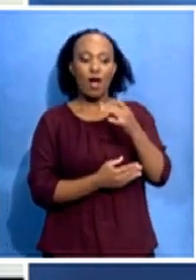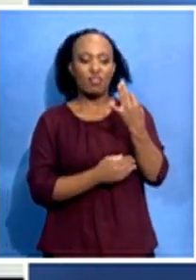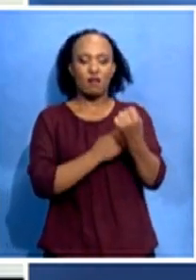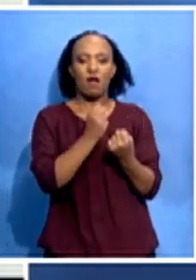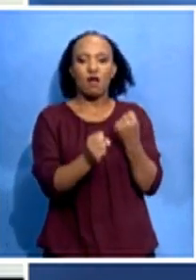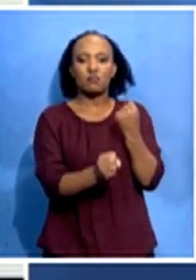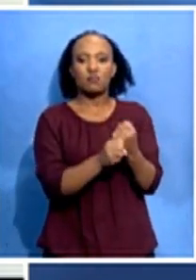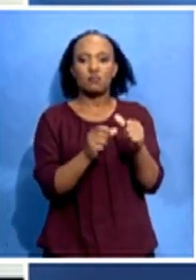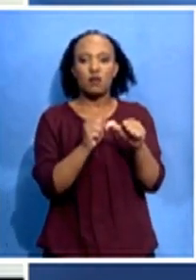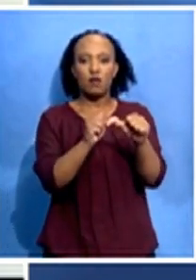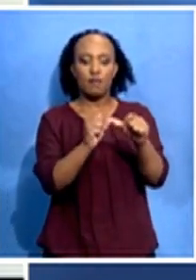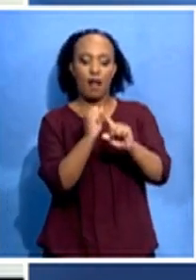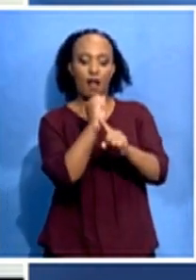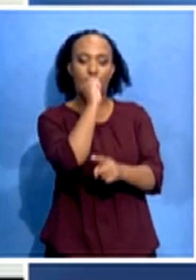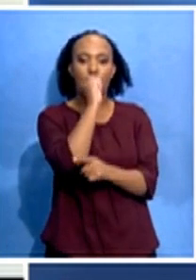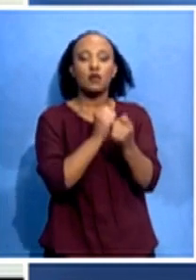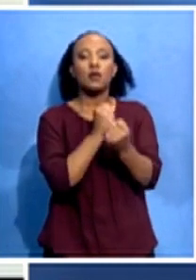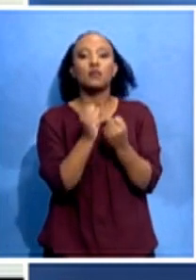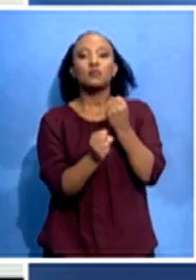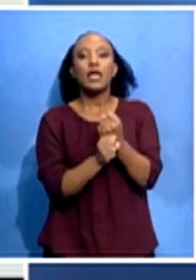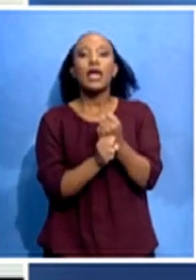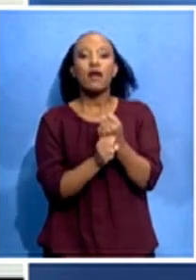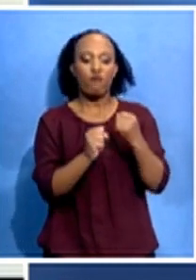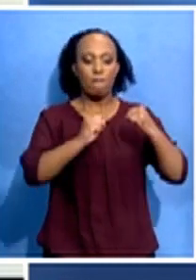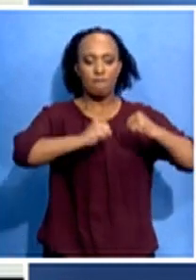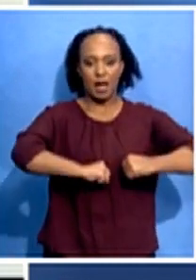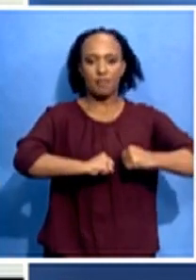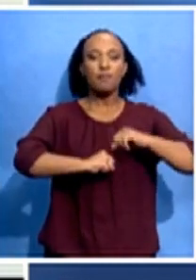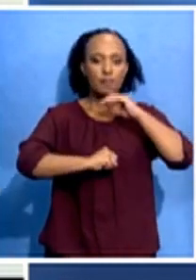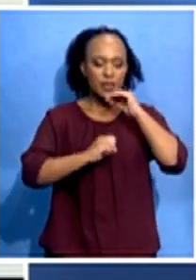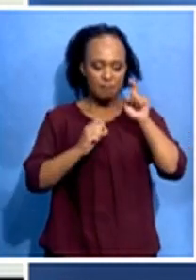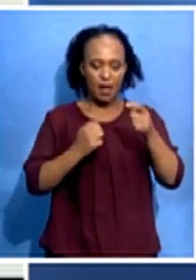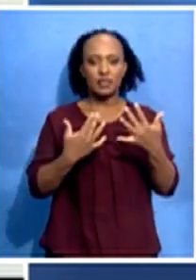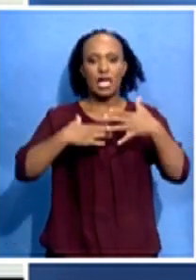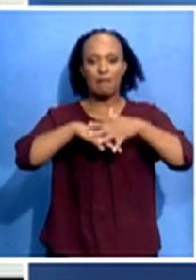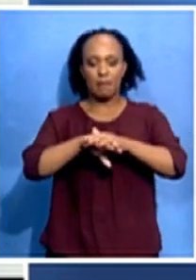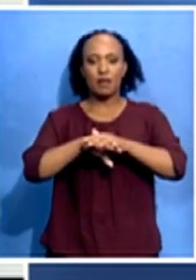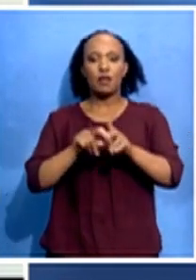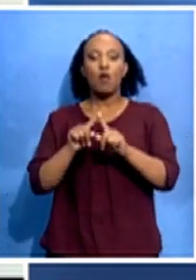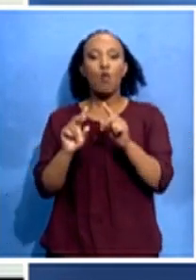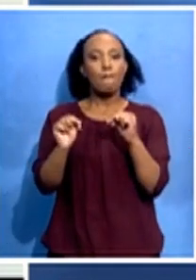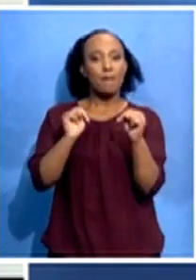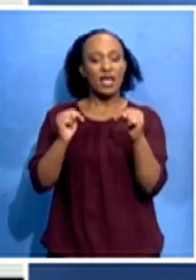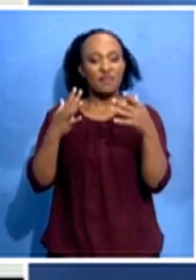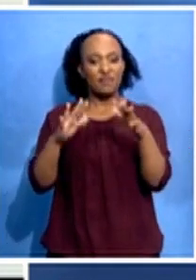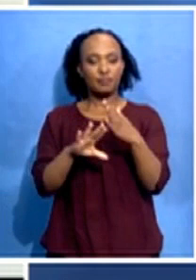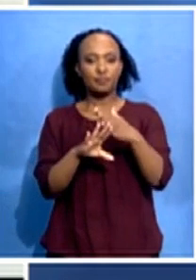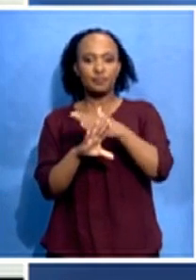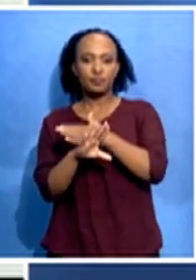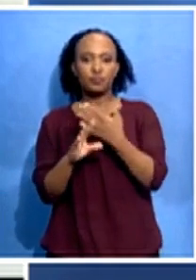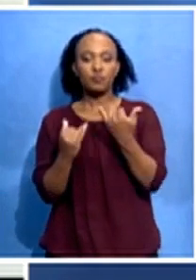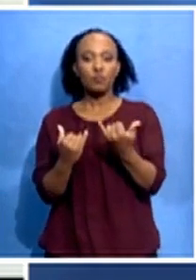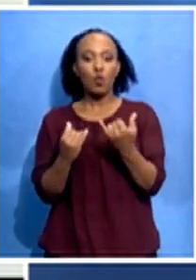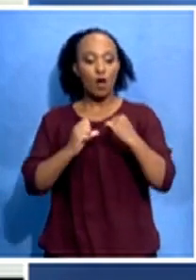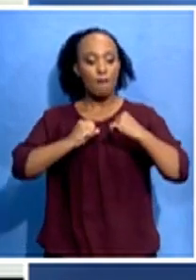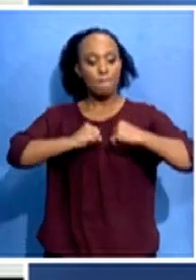implemented. So I think it's unfortunate for collective bargaining because stability is created through these 3-year agreements. And so the non-implementation,